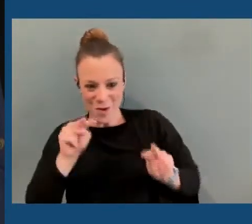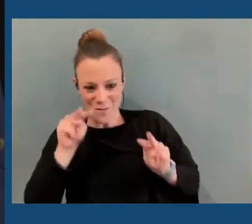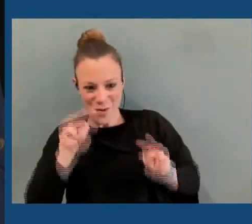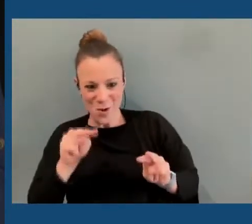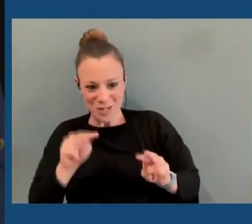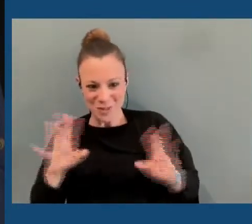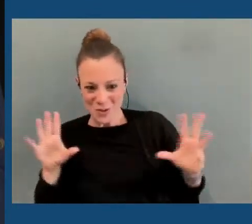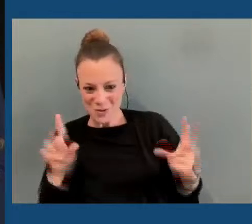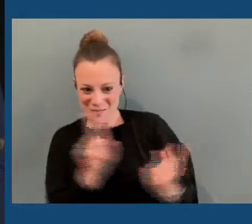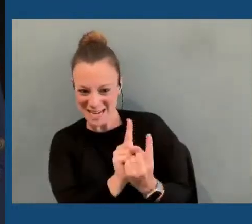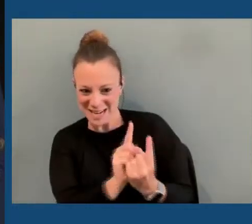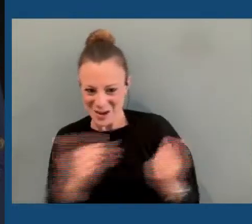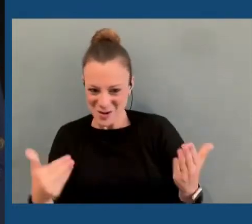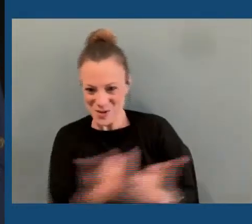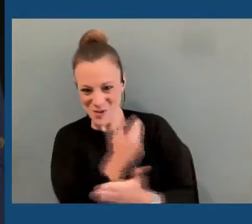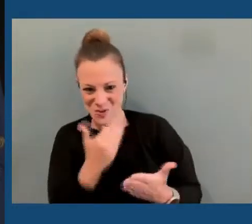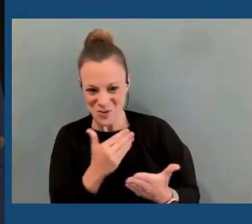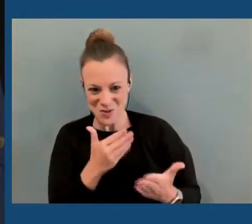Thank you.